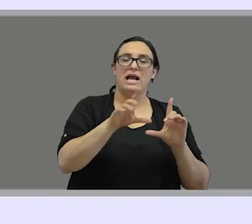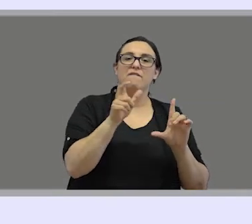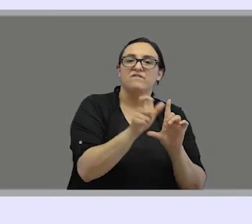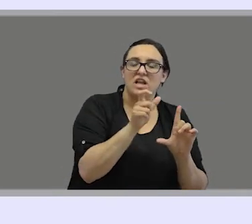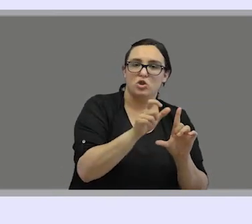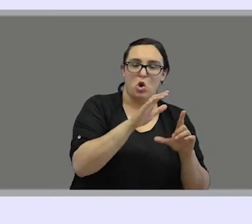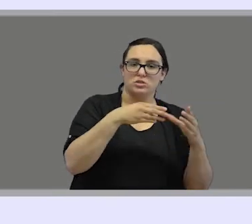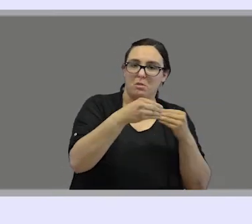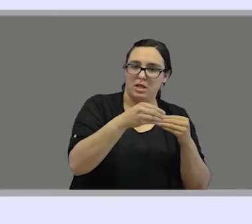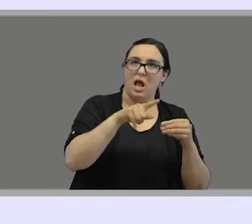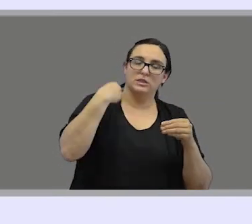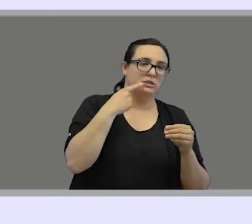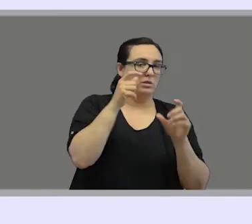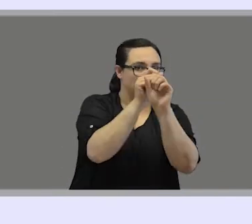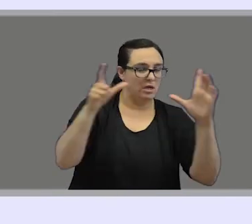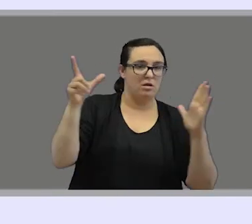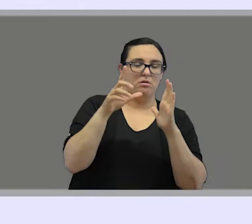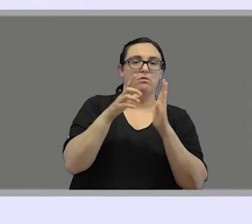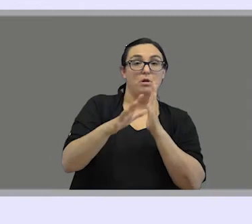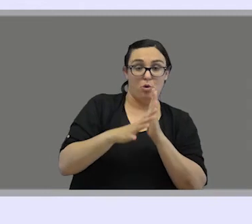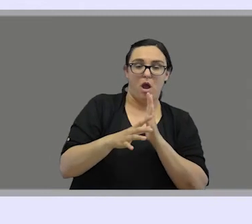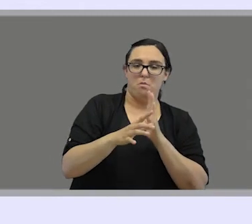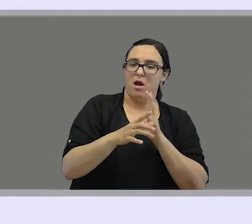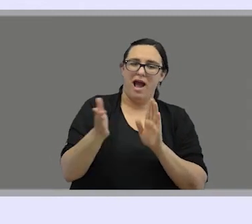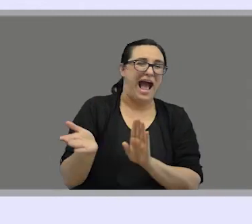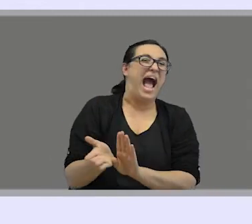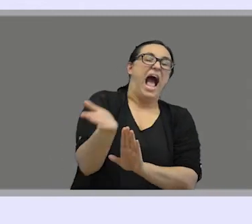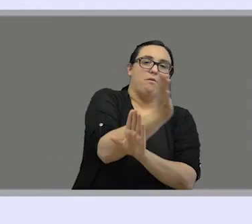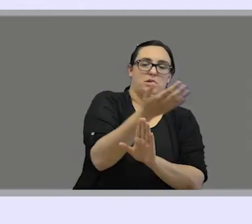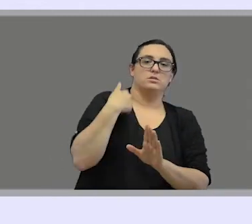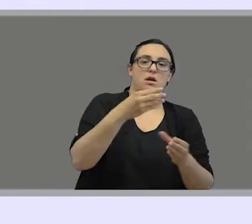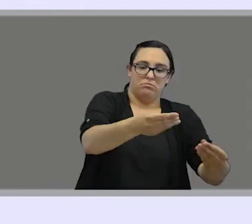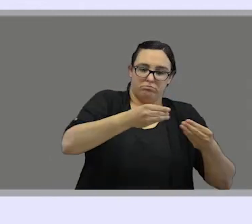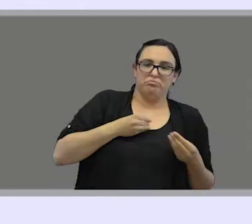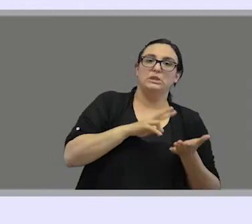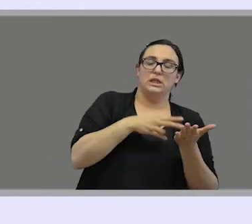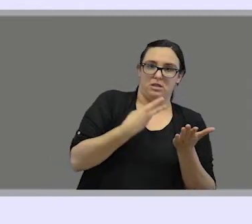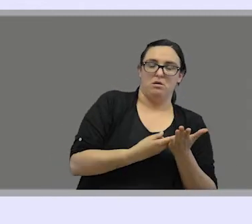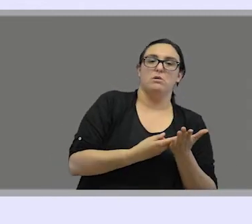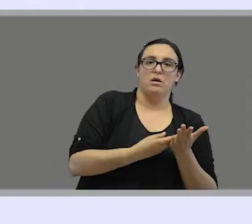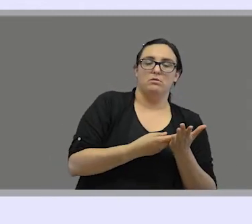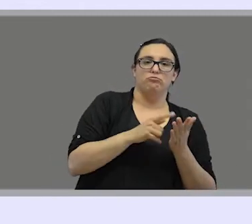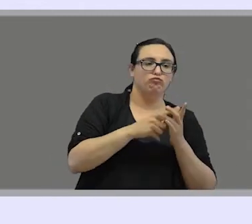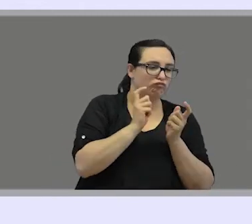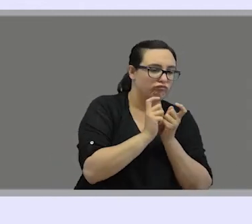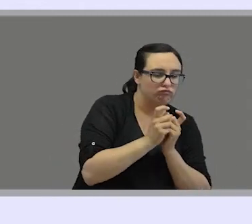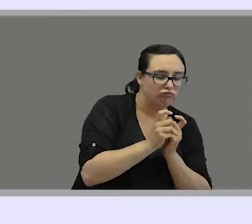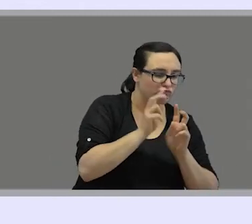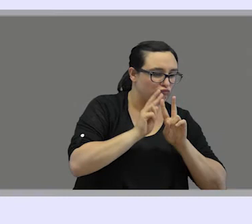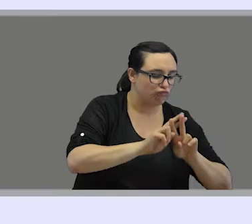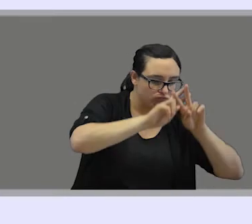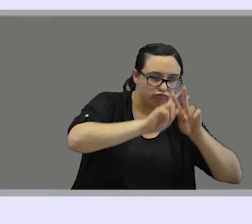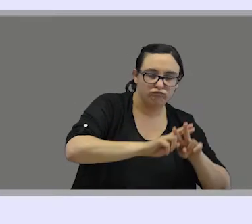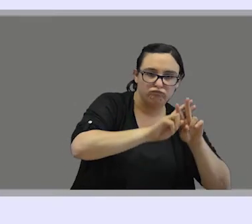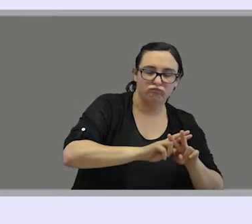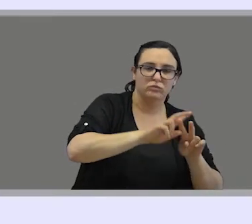and materials that will be used in the program should be readily available for the interpreter to consult so that